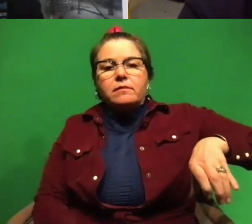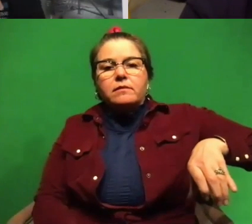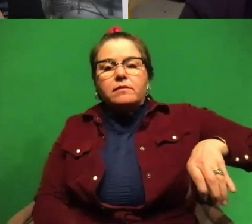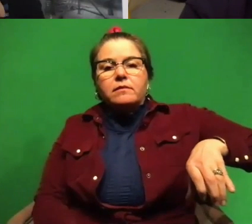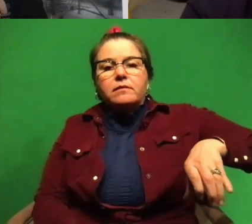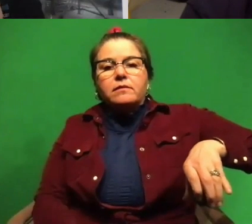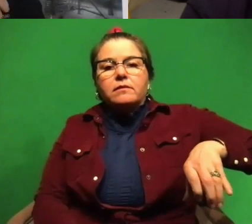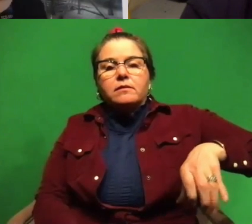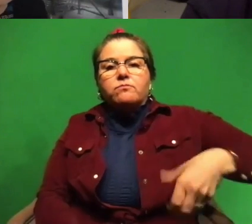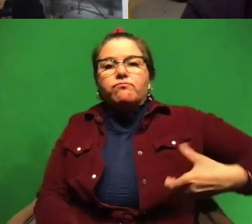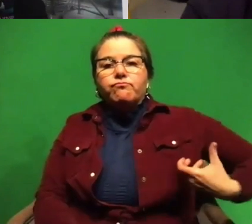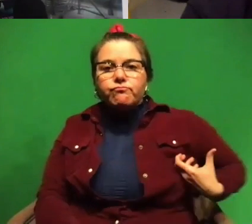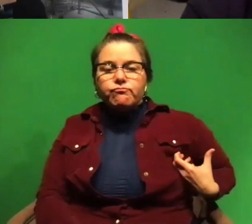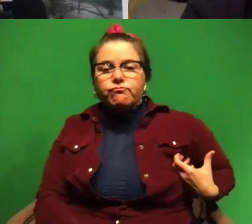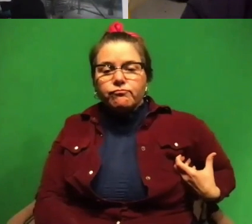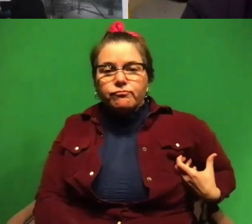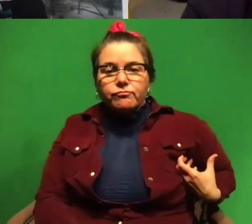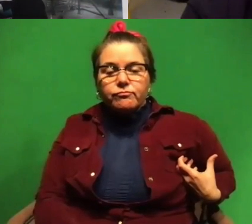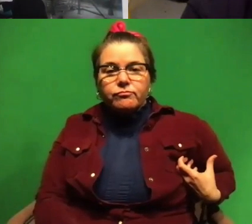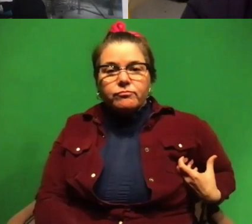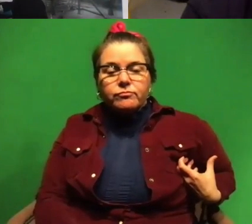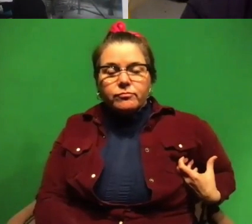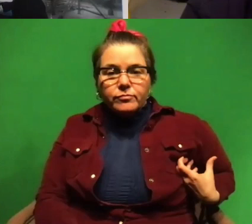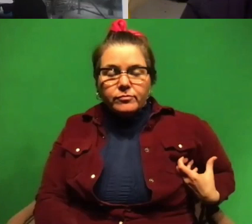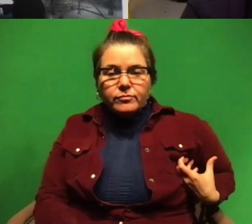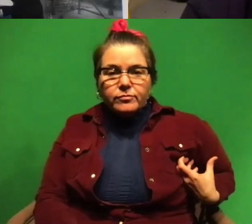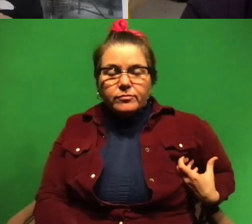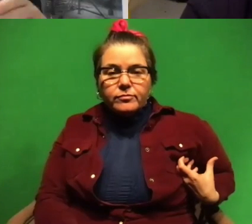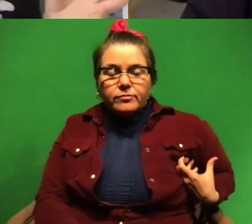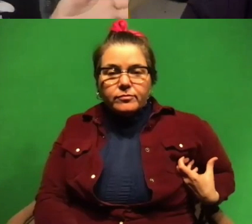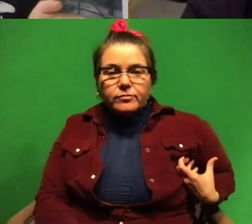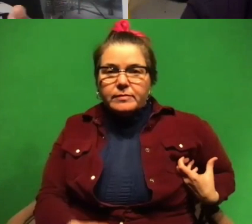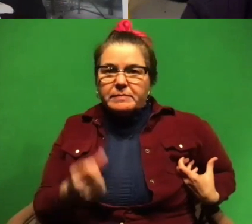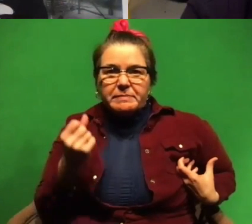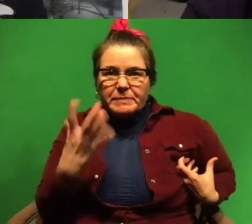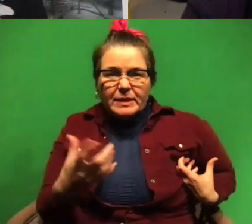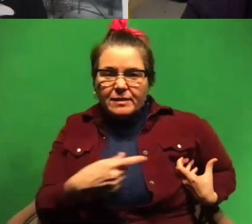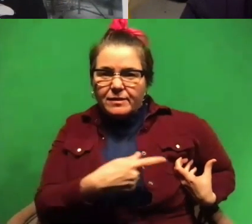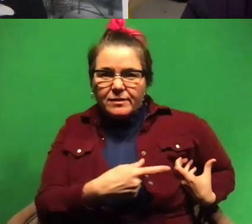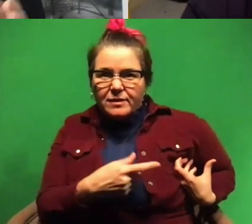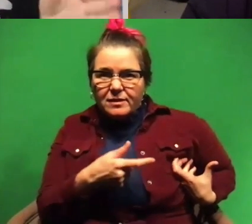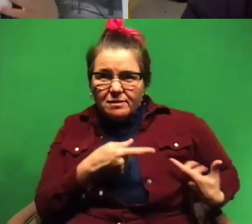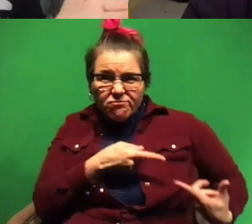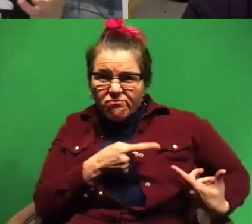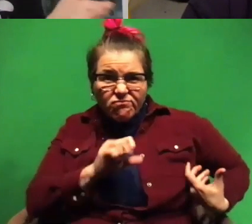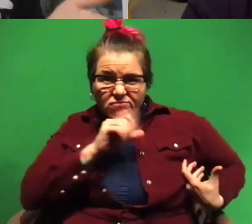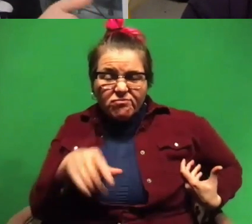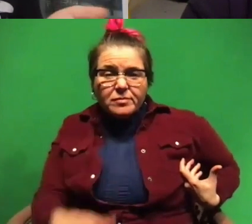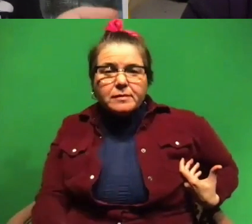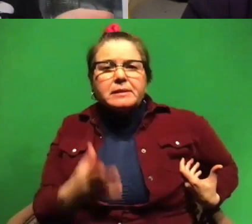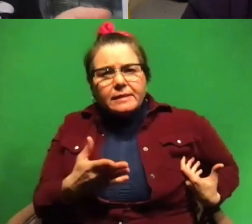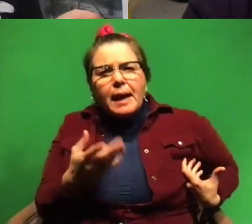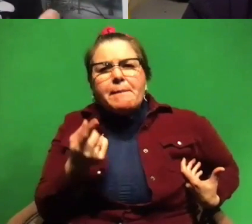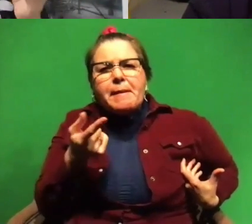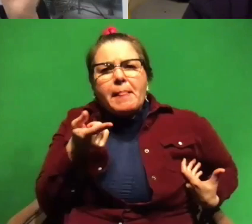tuck the shark under our arm like this. And many of them like don't struggle at all, and some of them may struggle